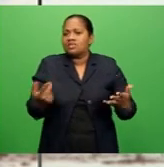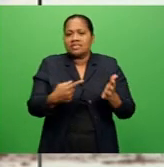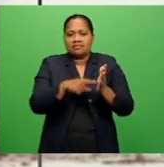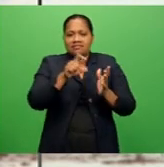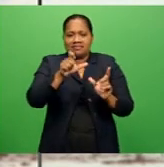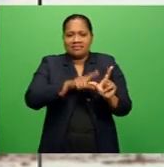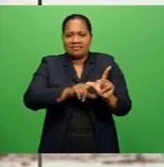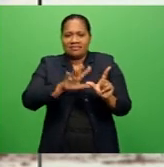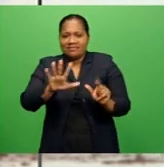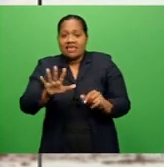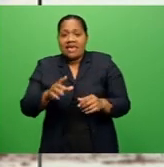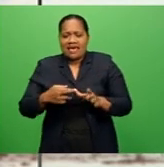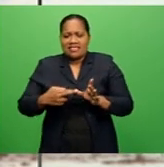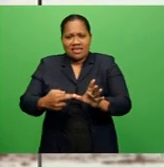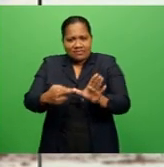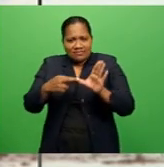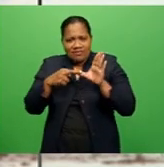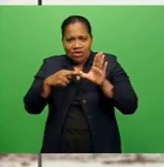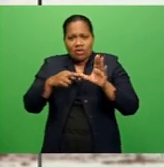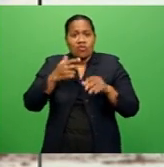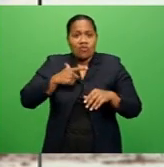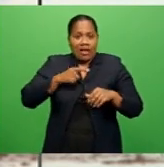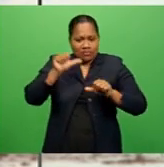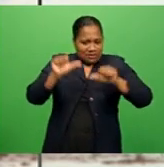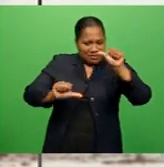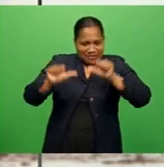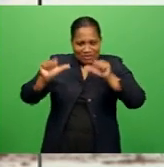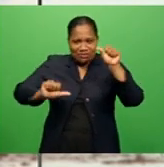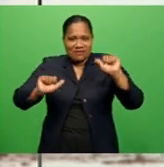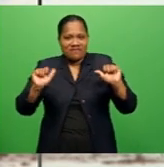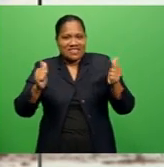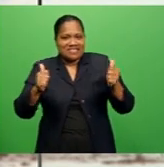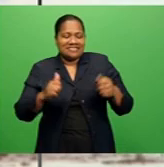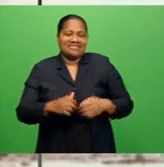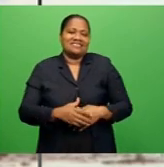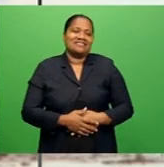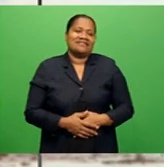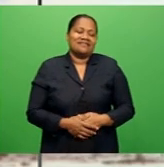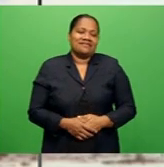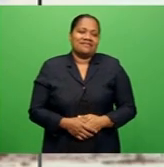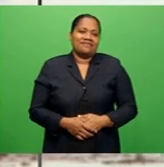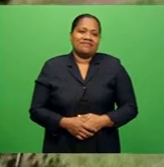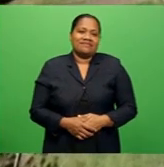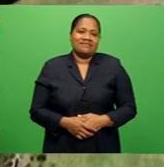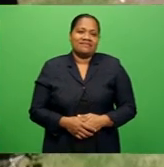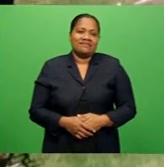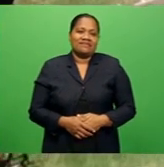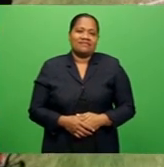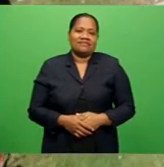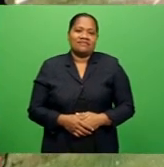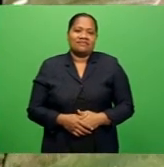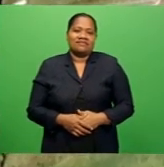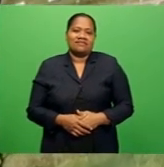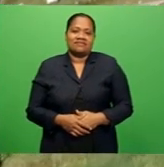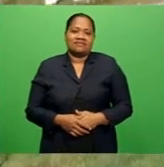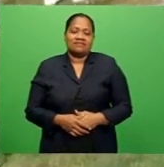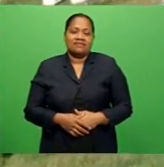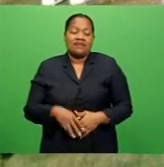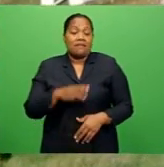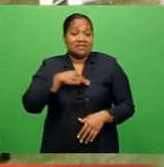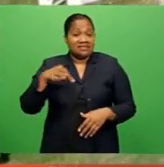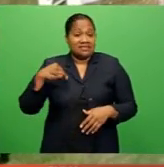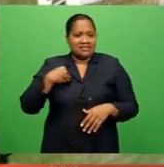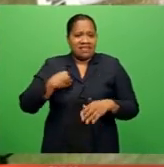relief response as the assessments have been completed. Kritika Kumar reports. The Minister for